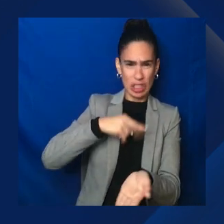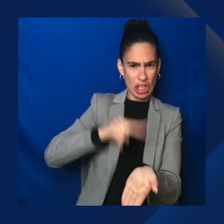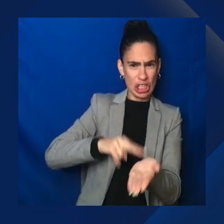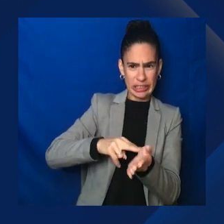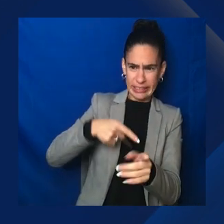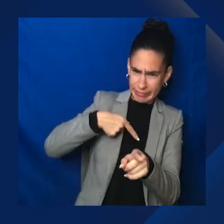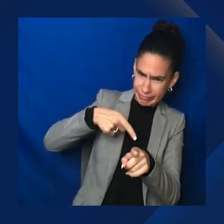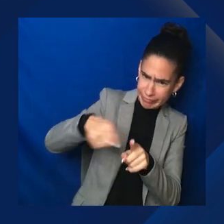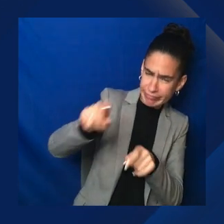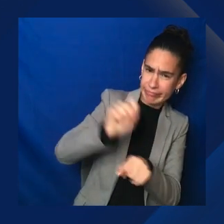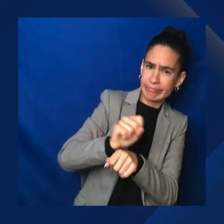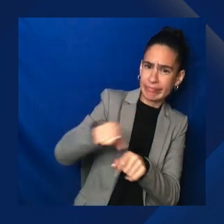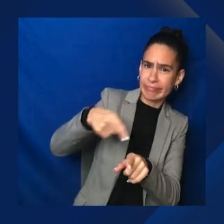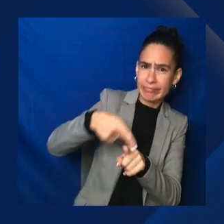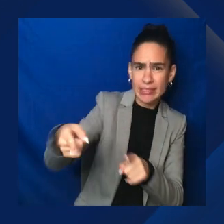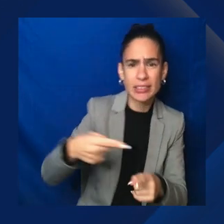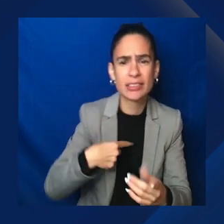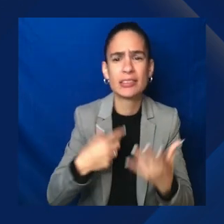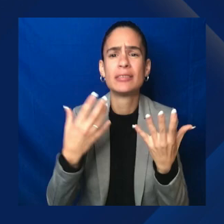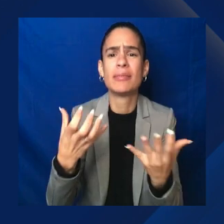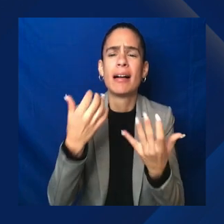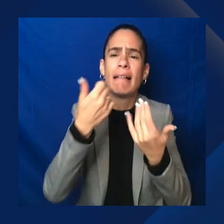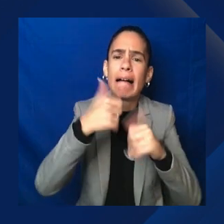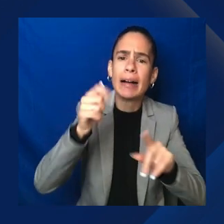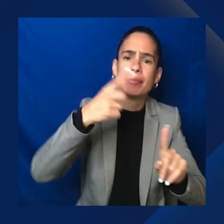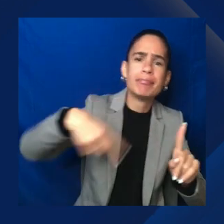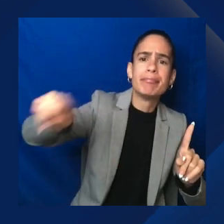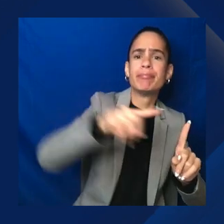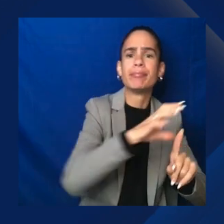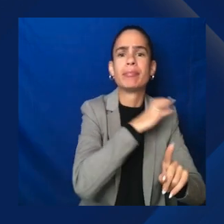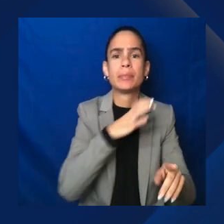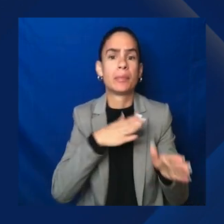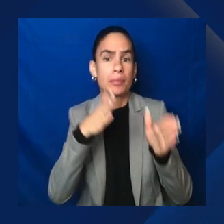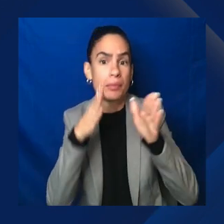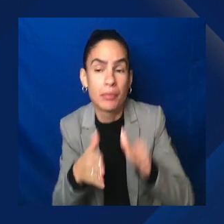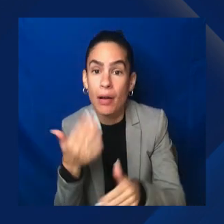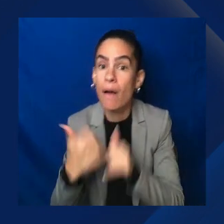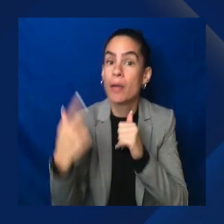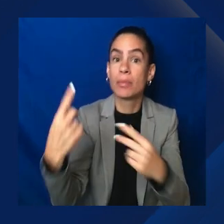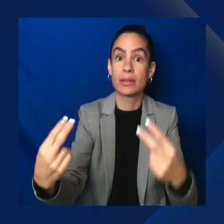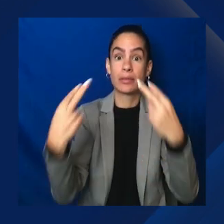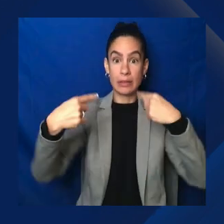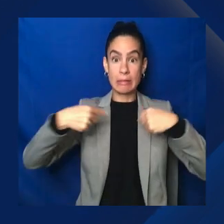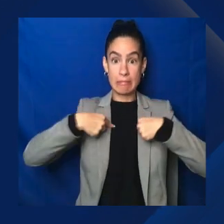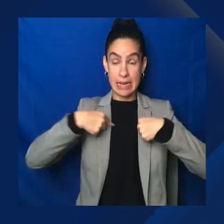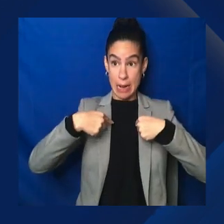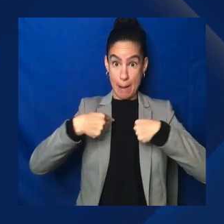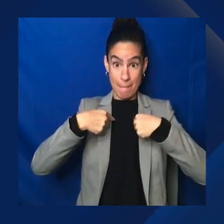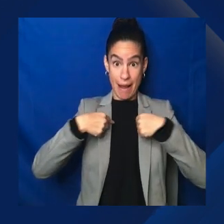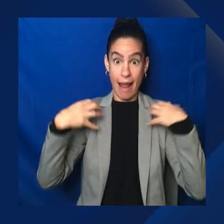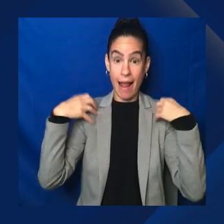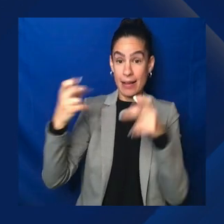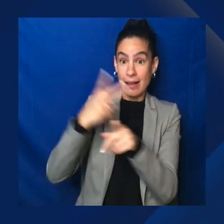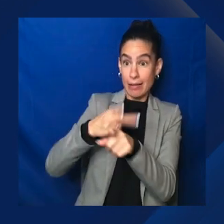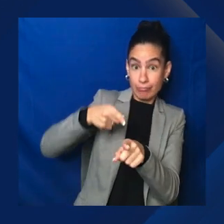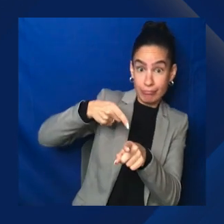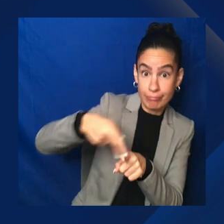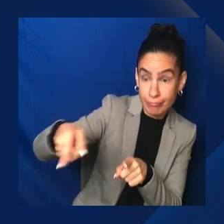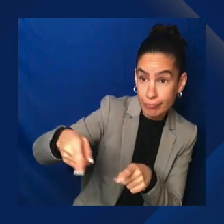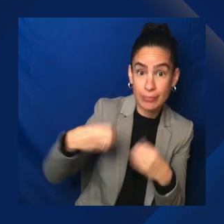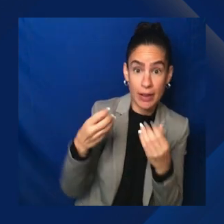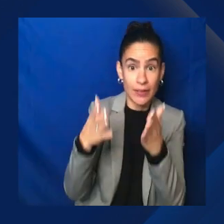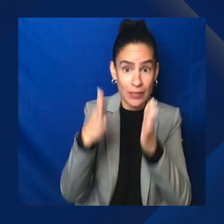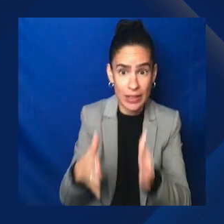anyone listening to know that even though I was a healthcare provider with an advanced degree and I had access to care